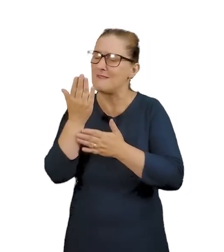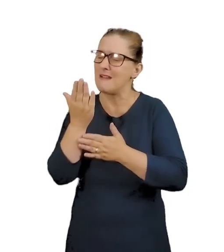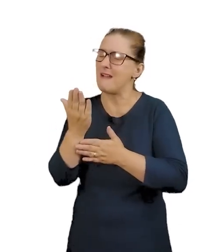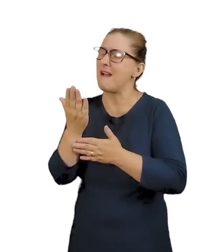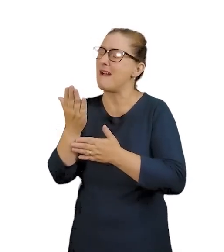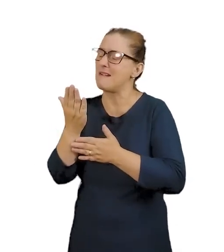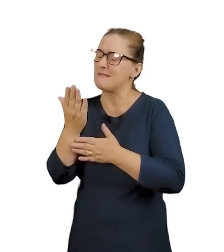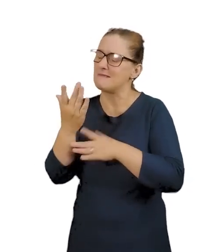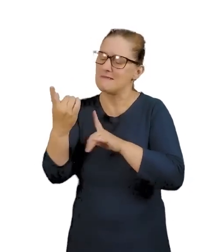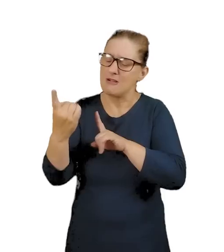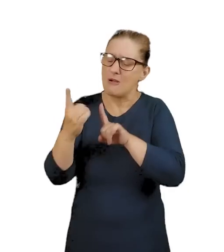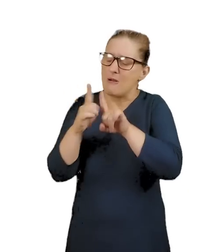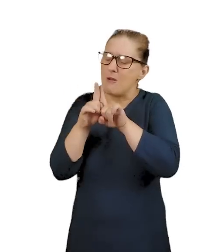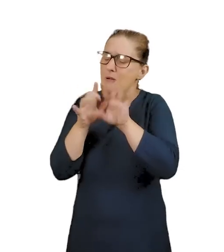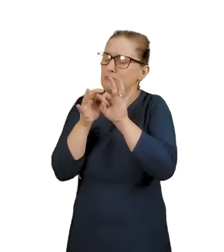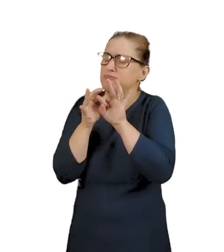gentle